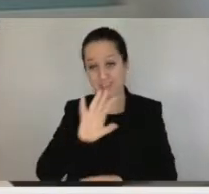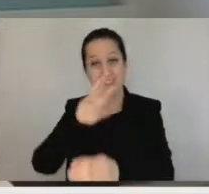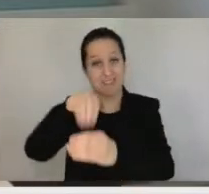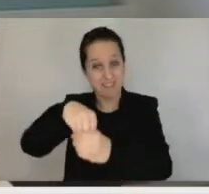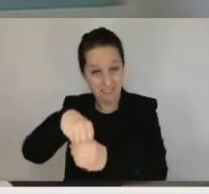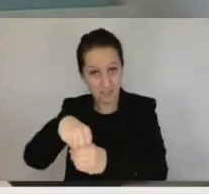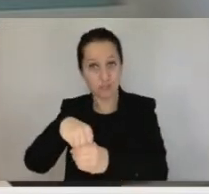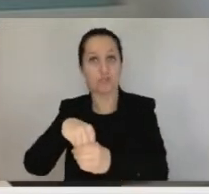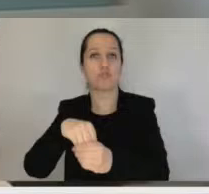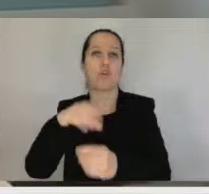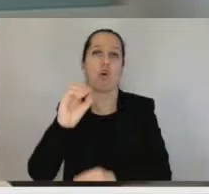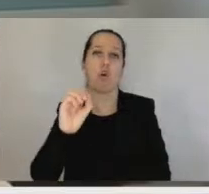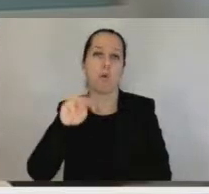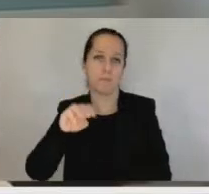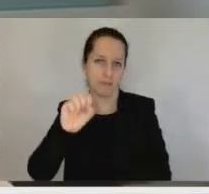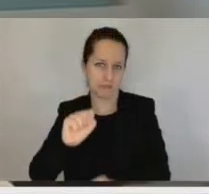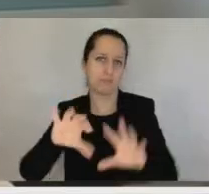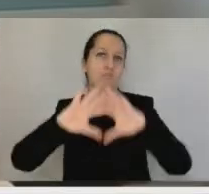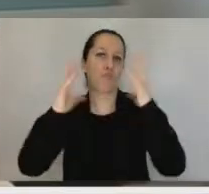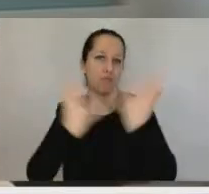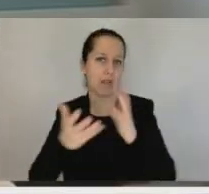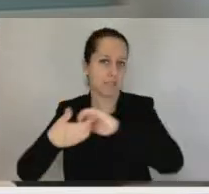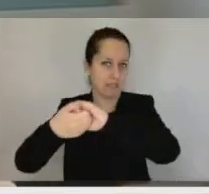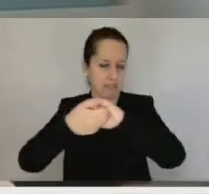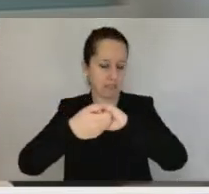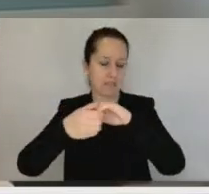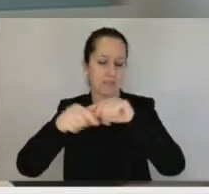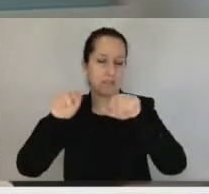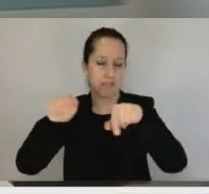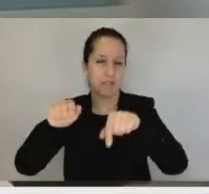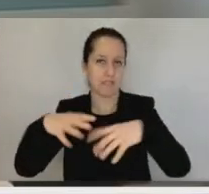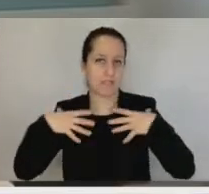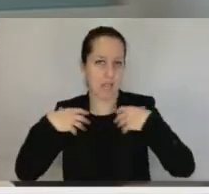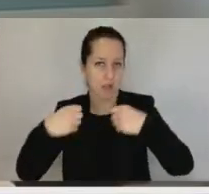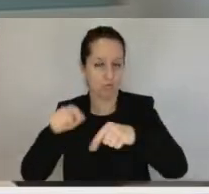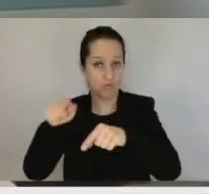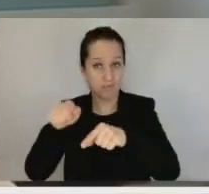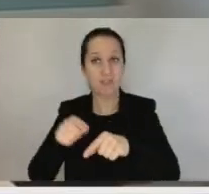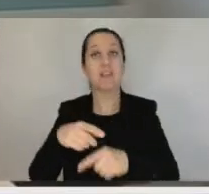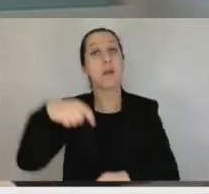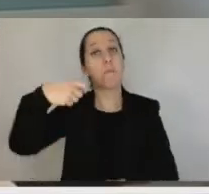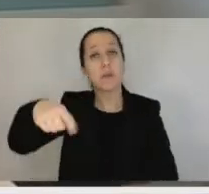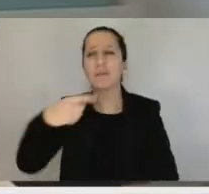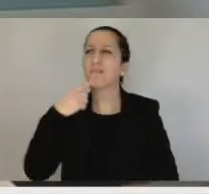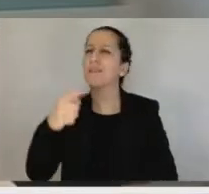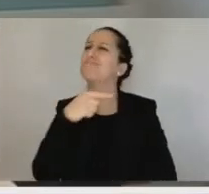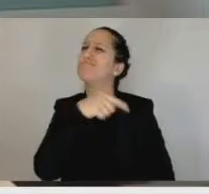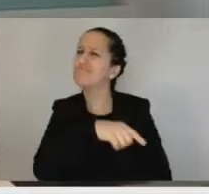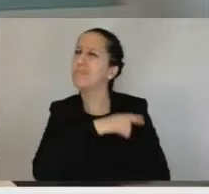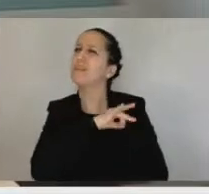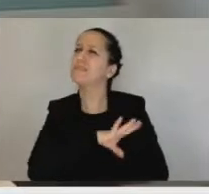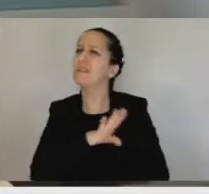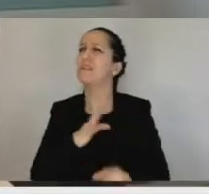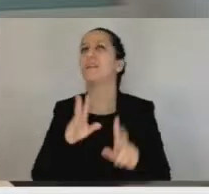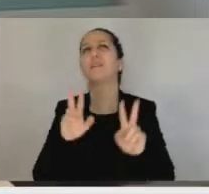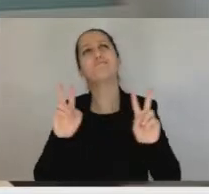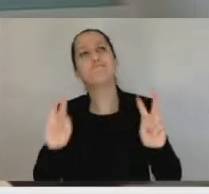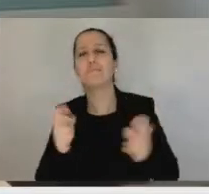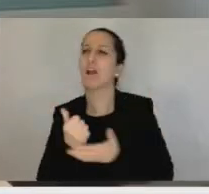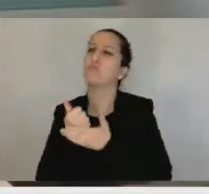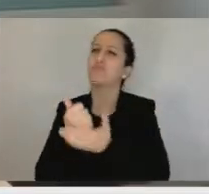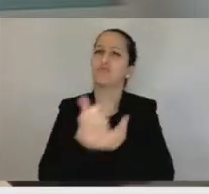to us about Chile Solidario. He said proudly that, this is back